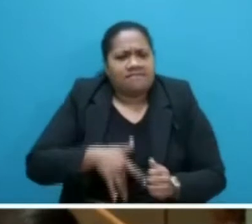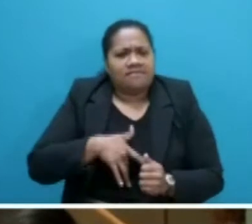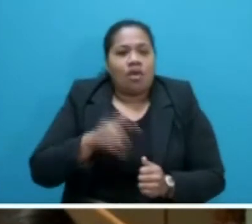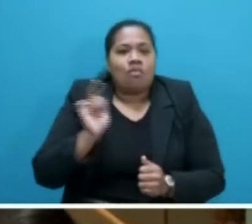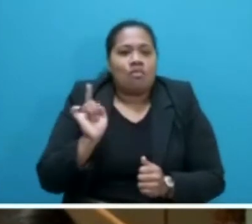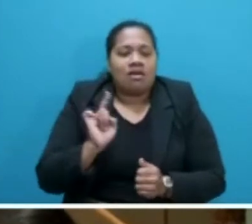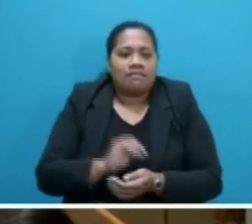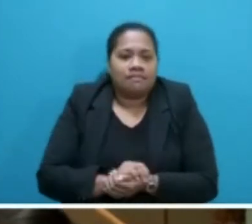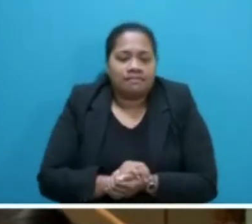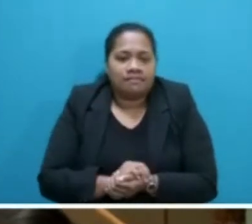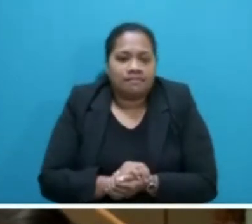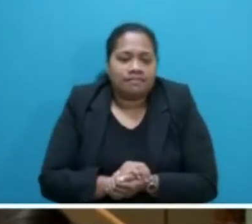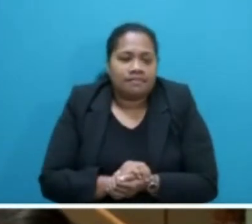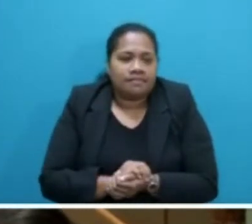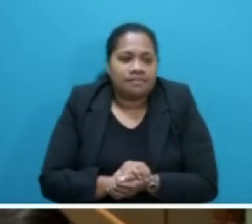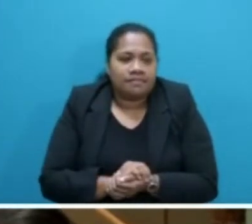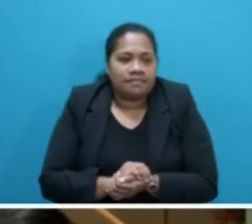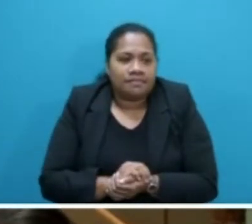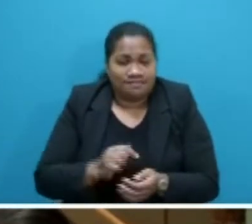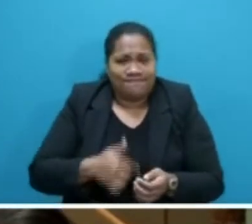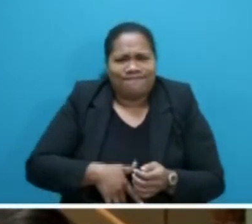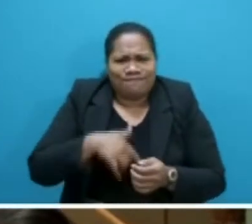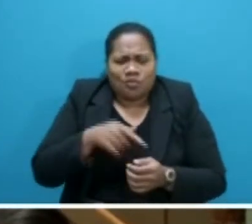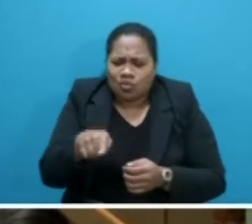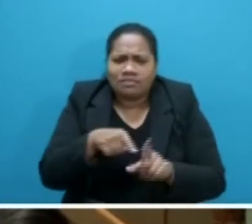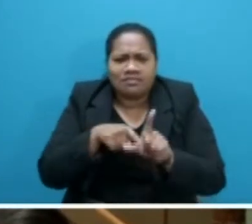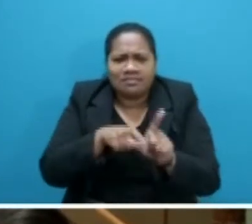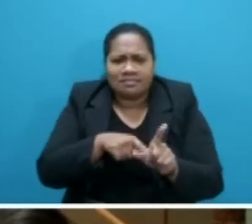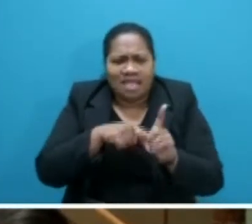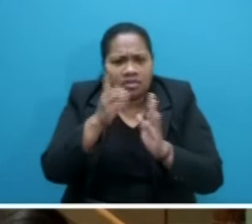him speak to the good of our young democracy has hardly faded.